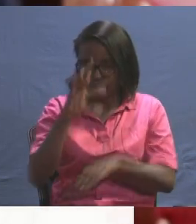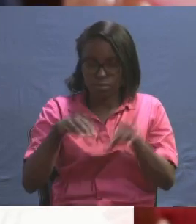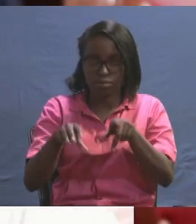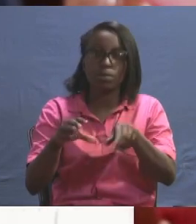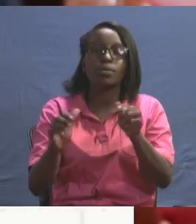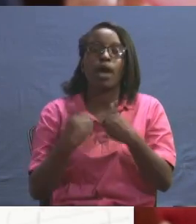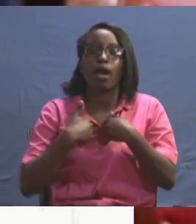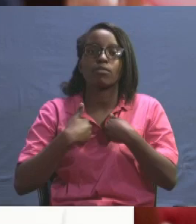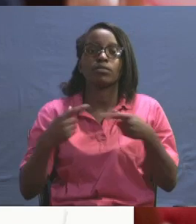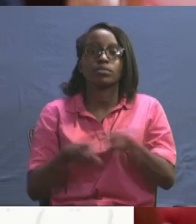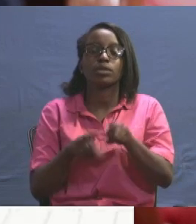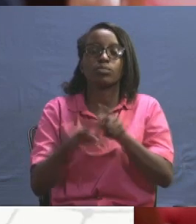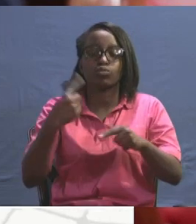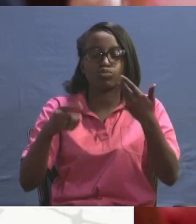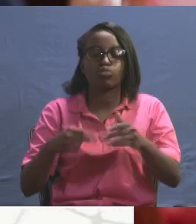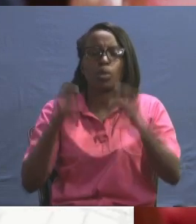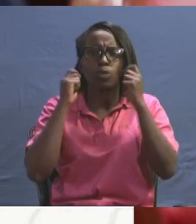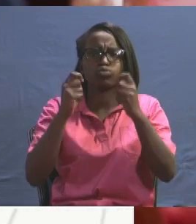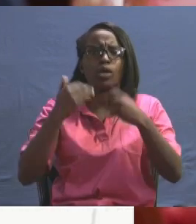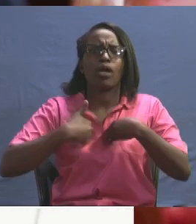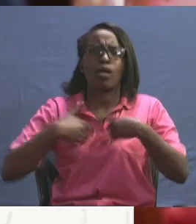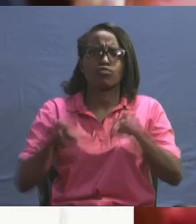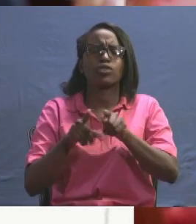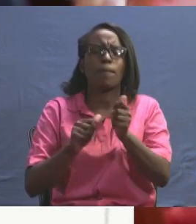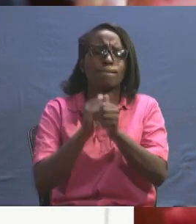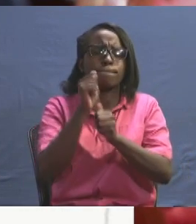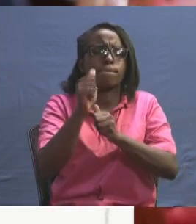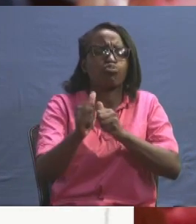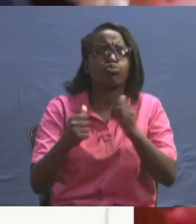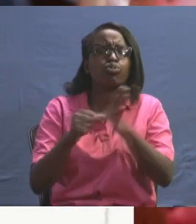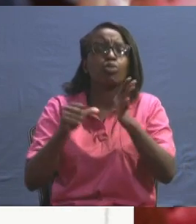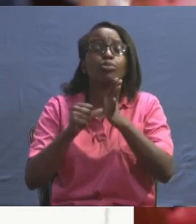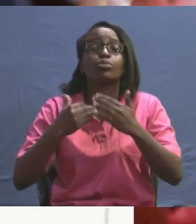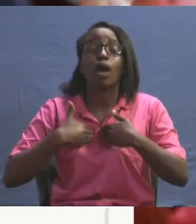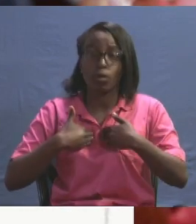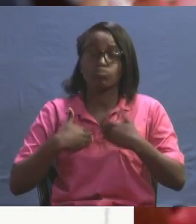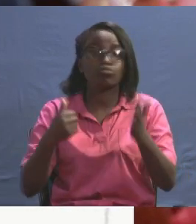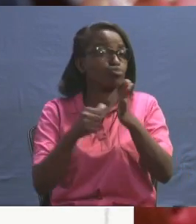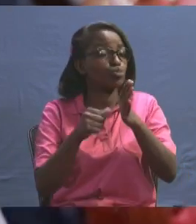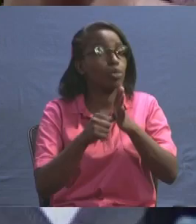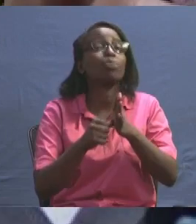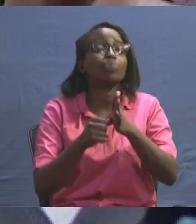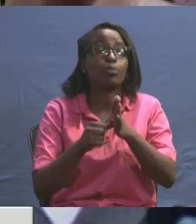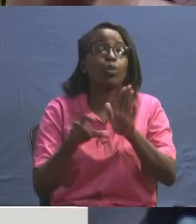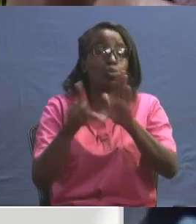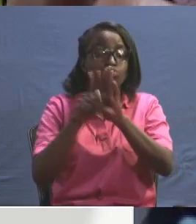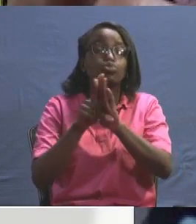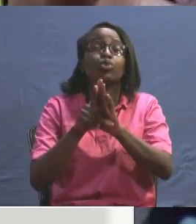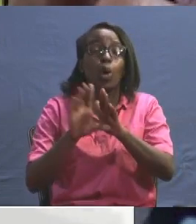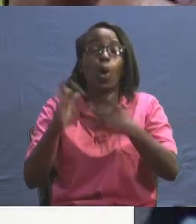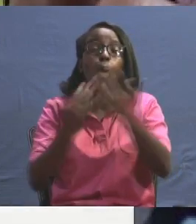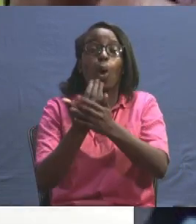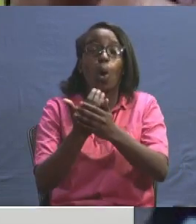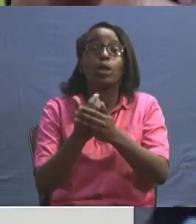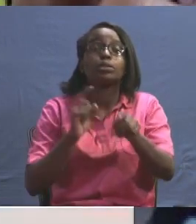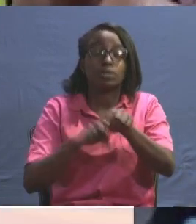at the backdrop of a court order suspending further dealings until the case filed by the Law Society of Kenya challenging the leasing of